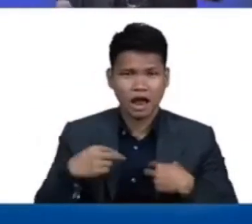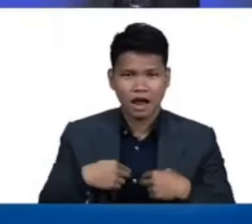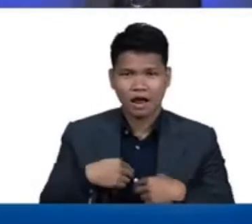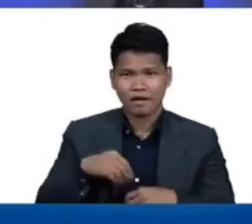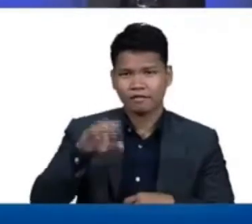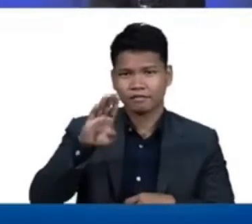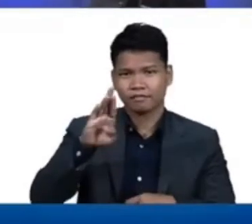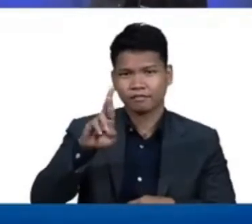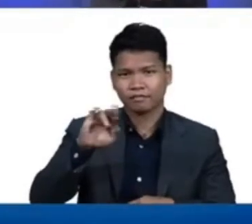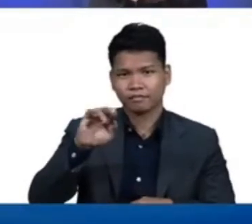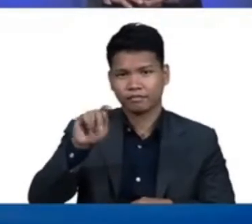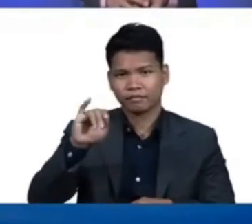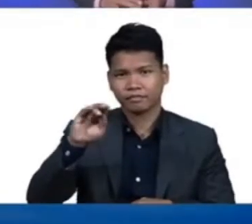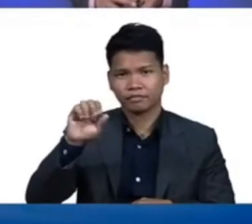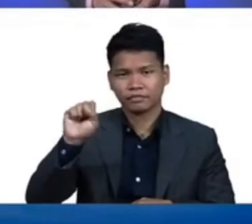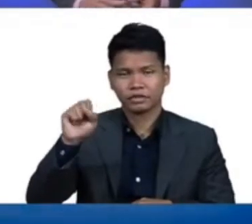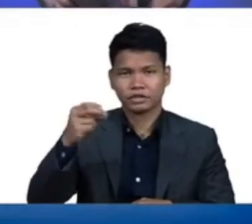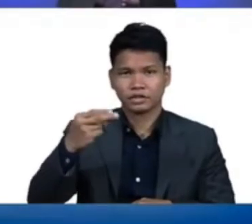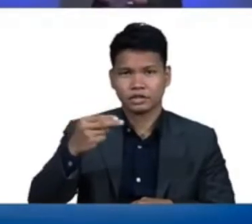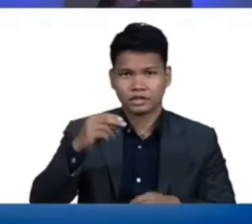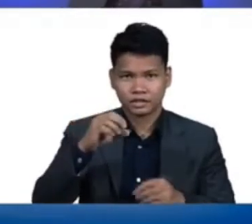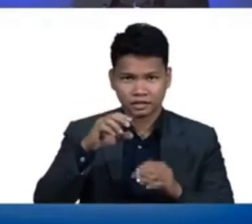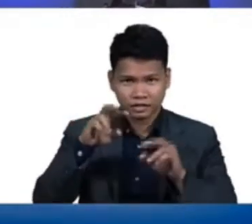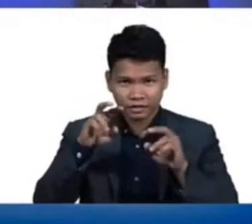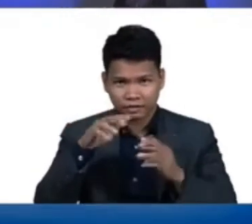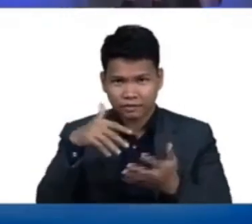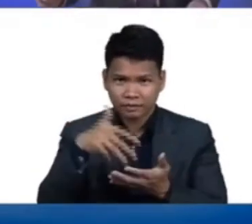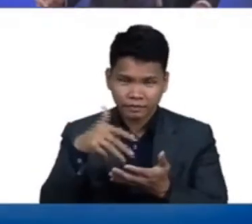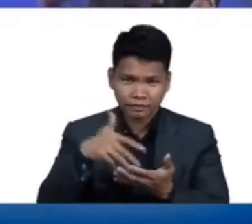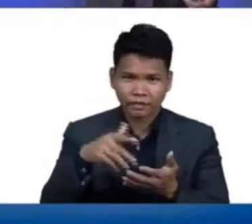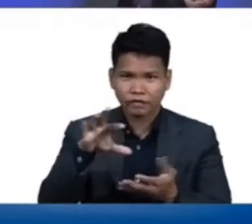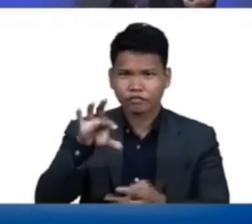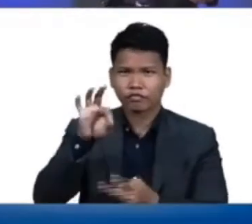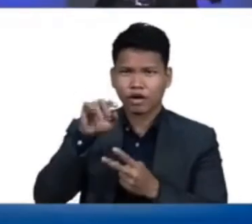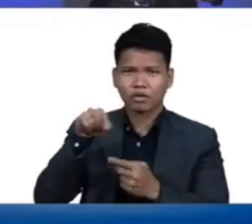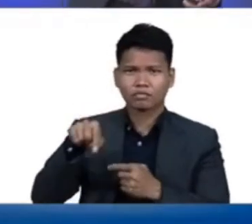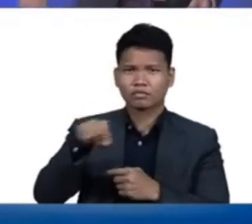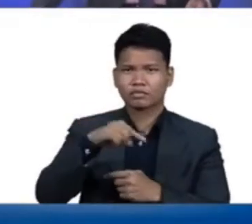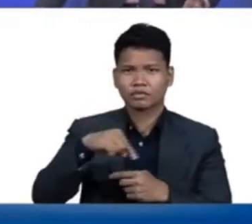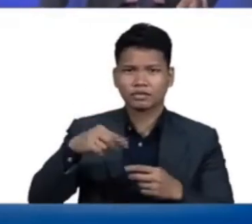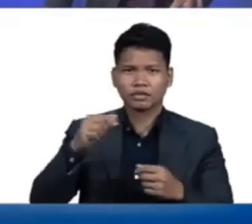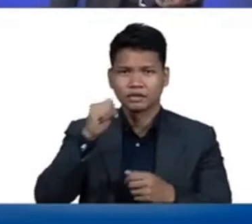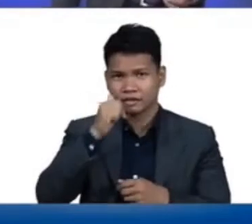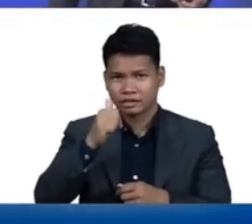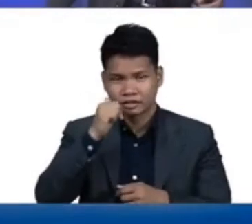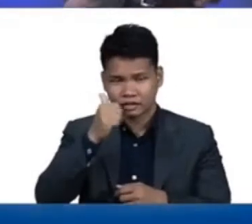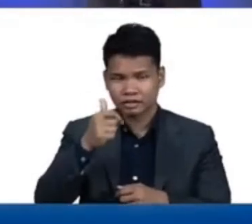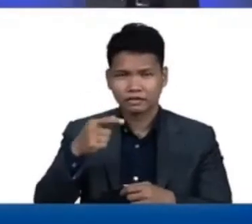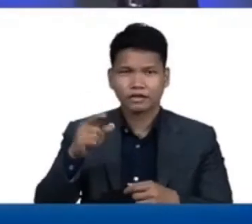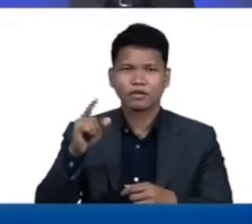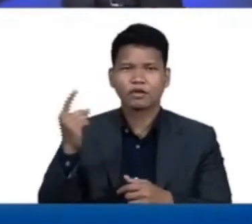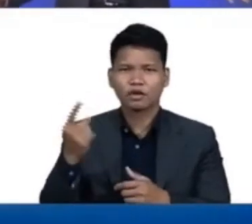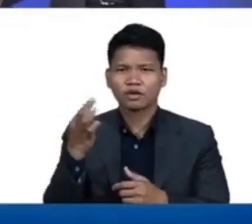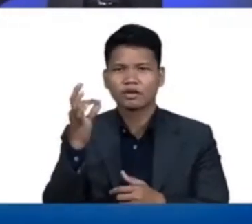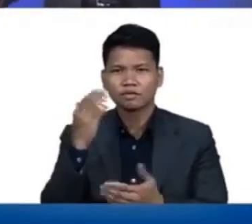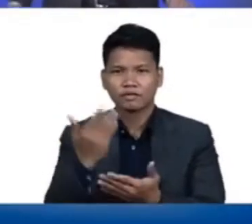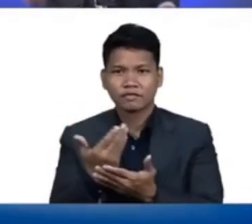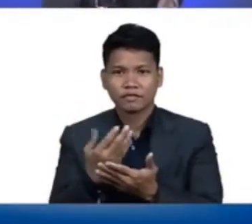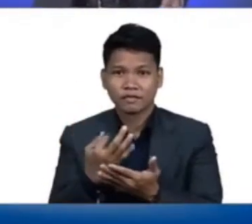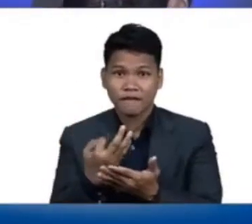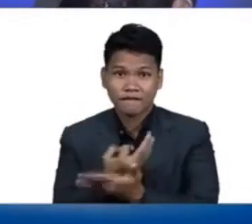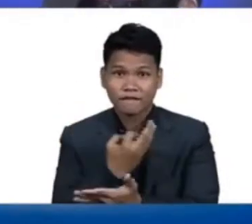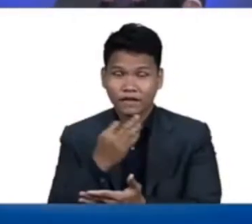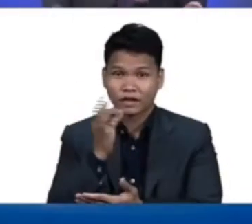found daily consumption of fresh fruit associated with a 24% reduction of mortality from heart disease